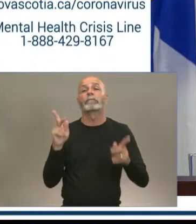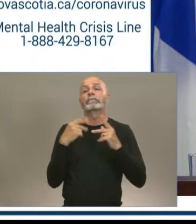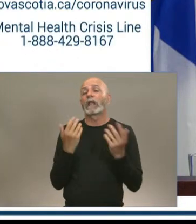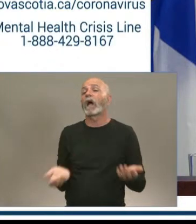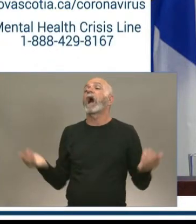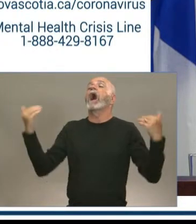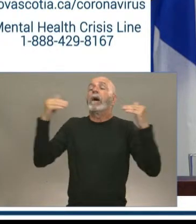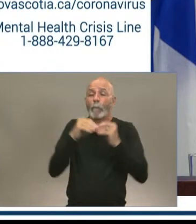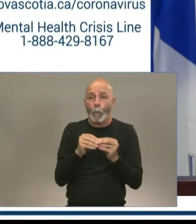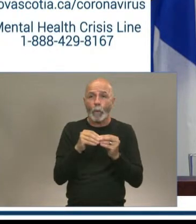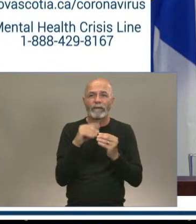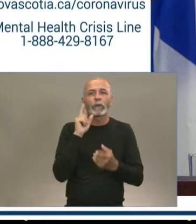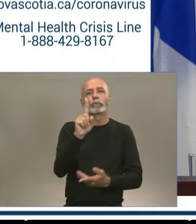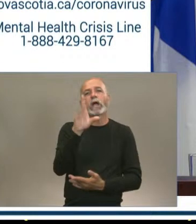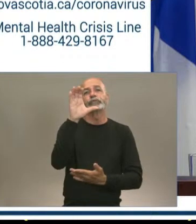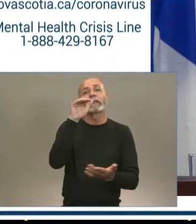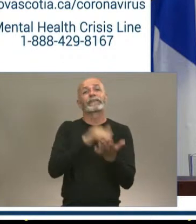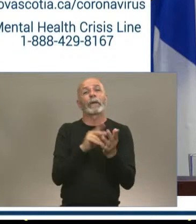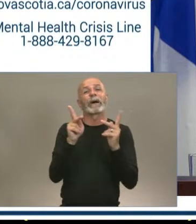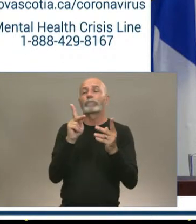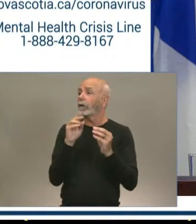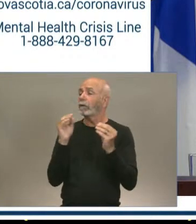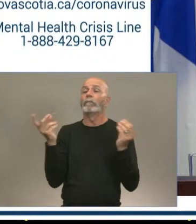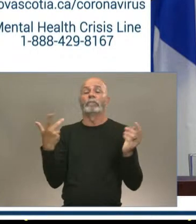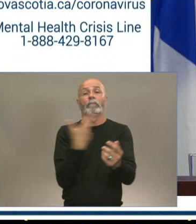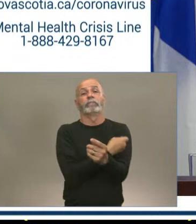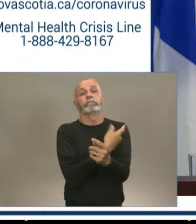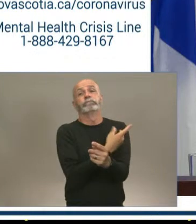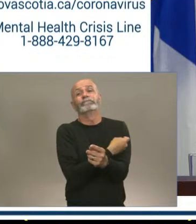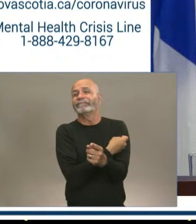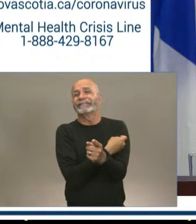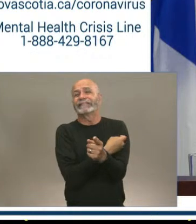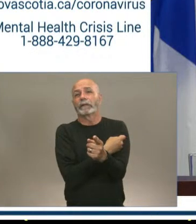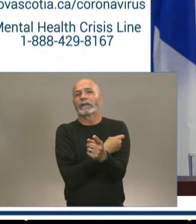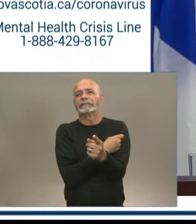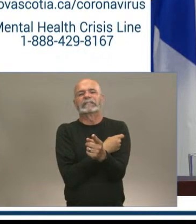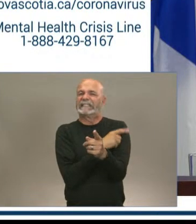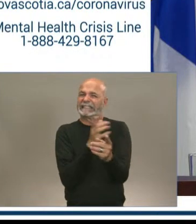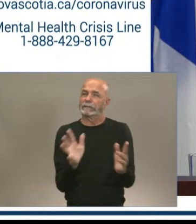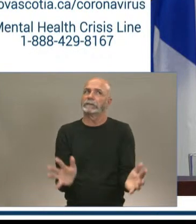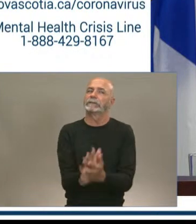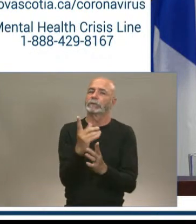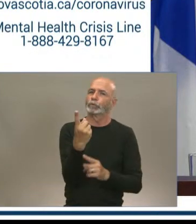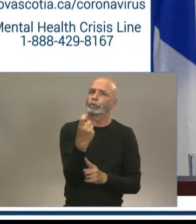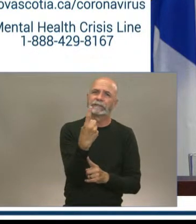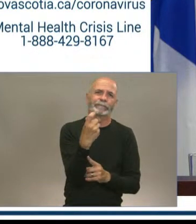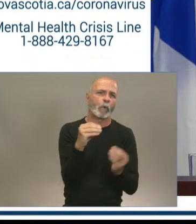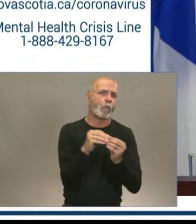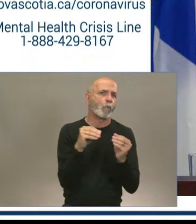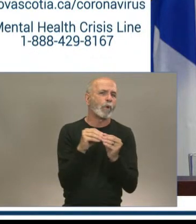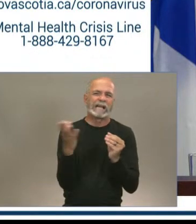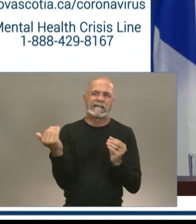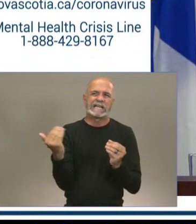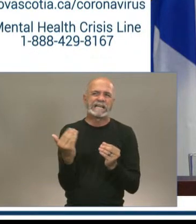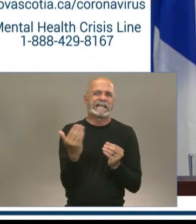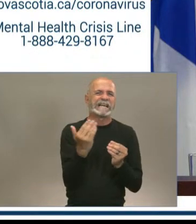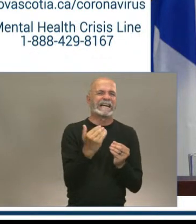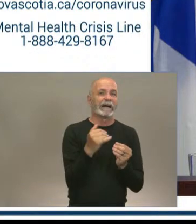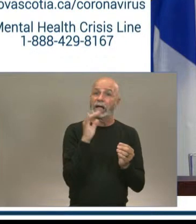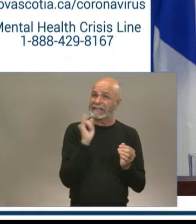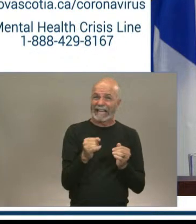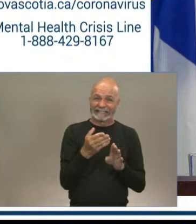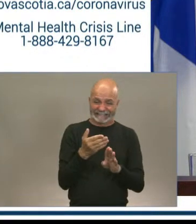into arms. We really needed that extra week, and those that are in our province already can